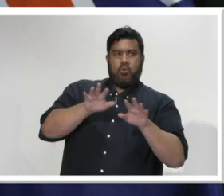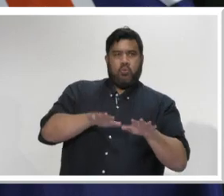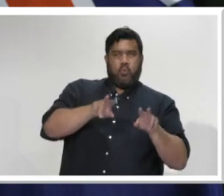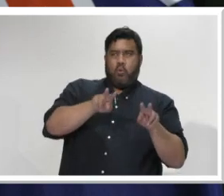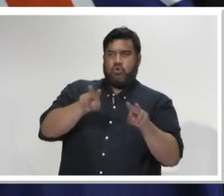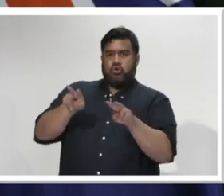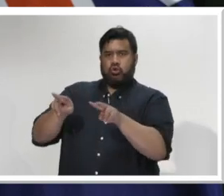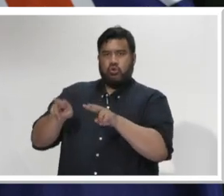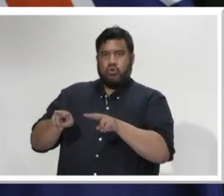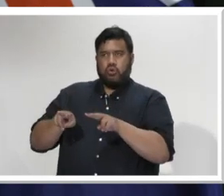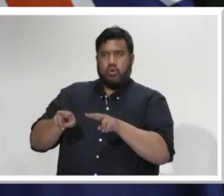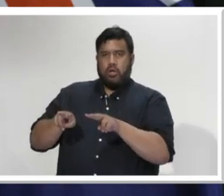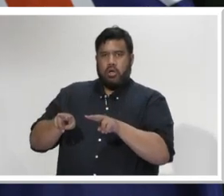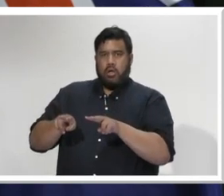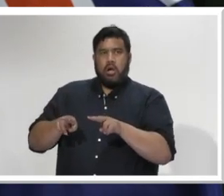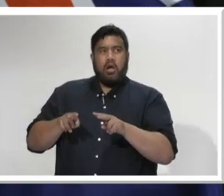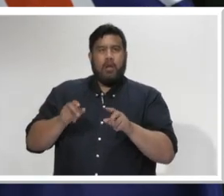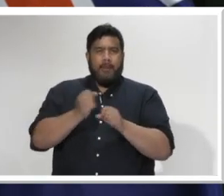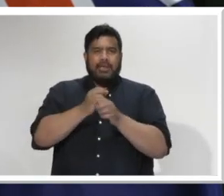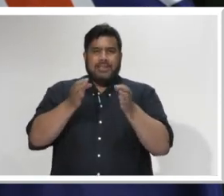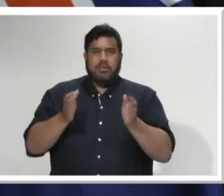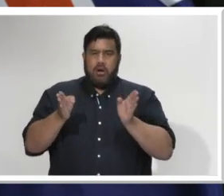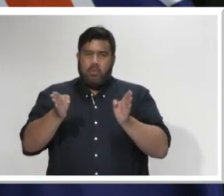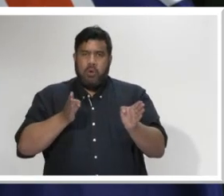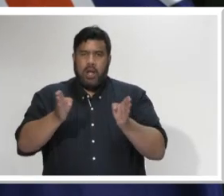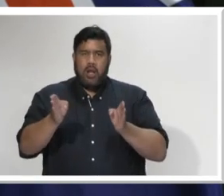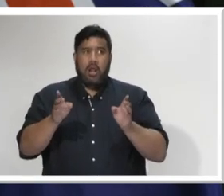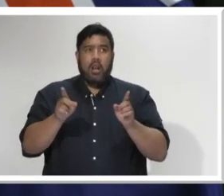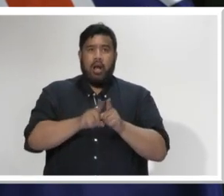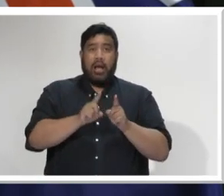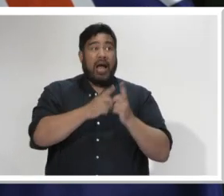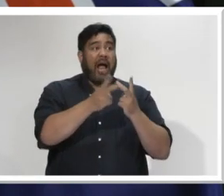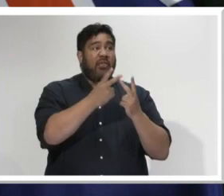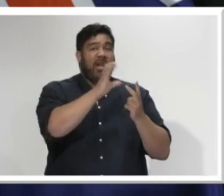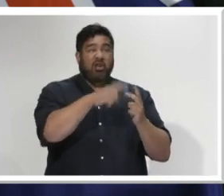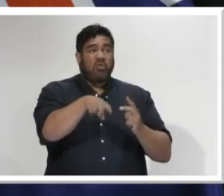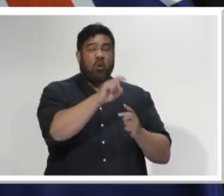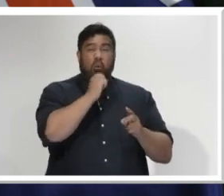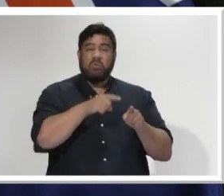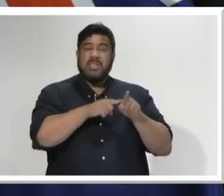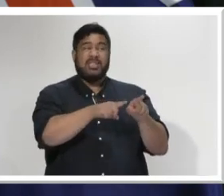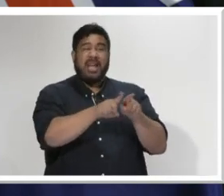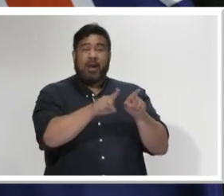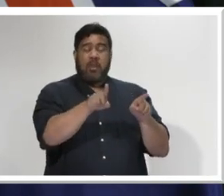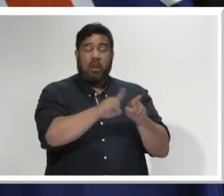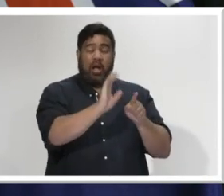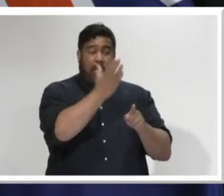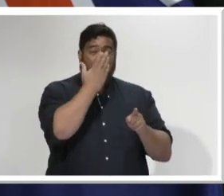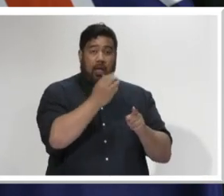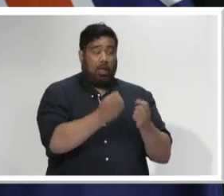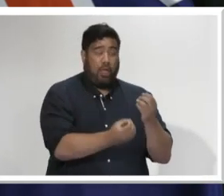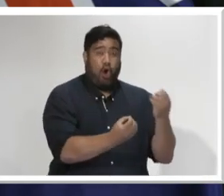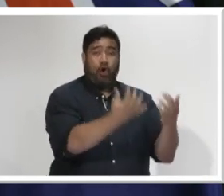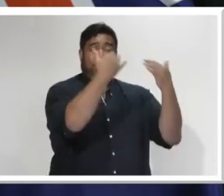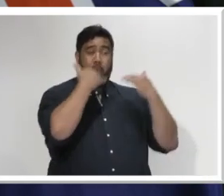of devastation to hit us, like it has in other countries, or we could take decisive preemptive action